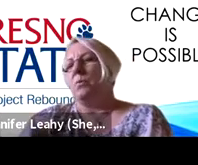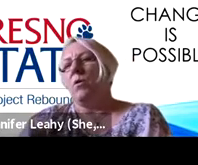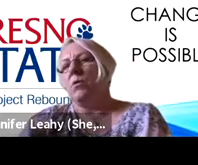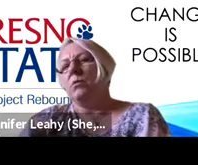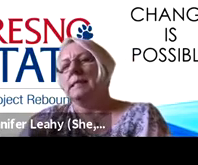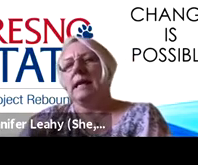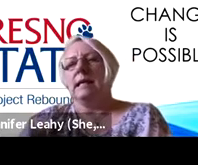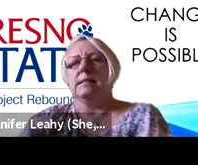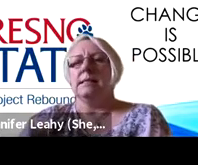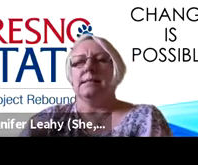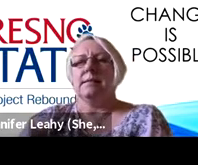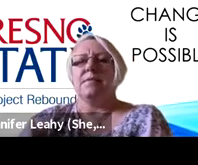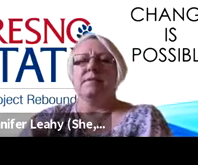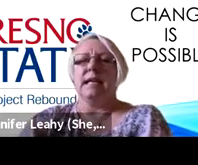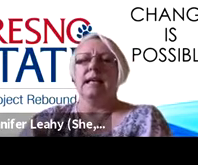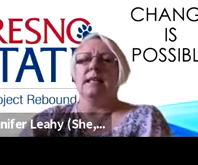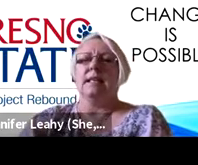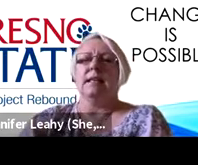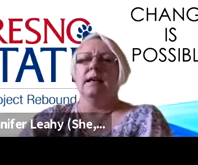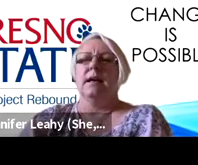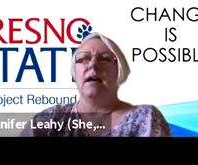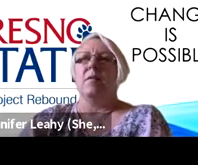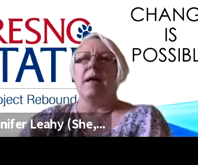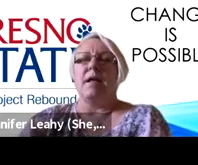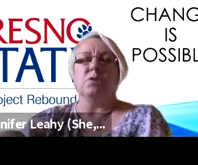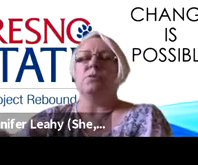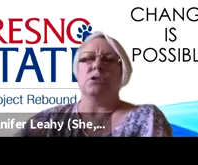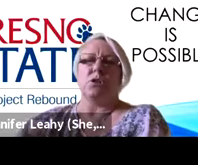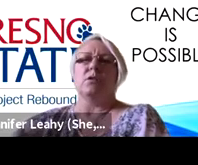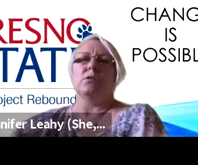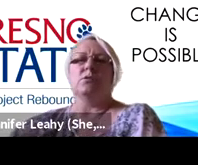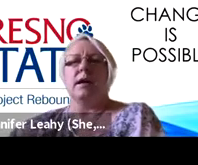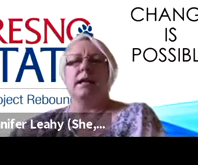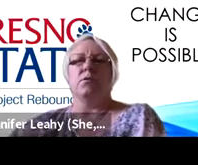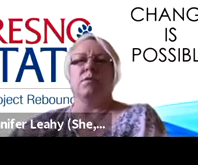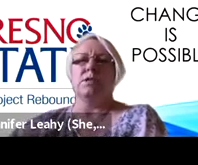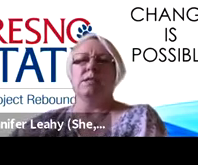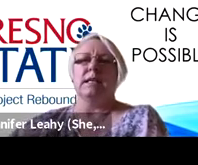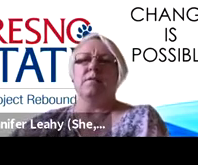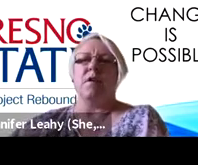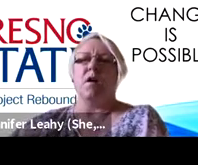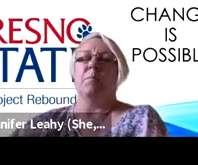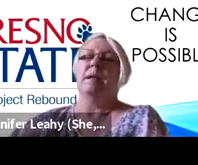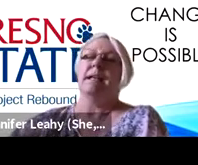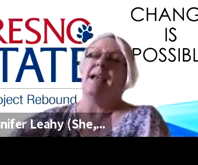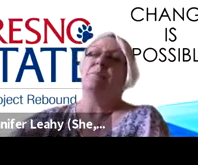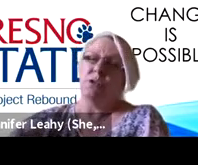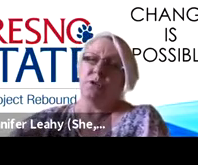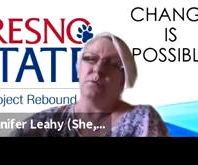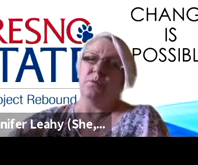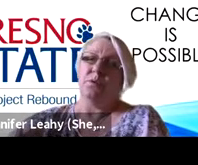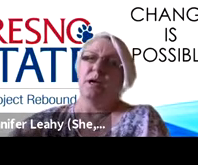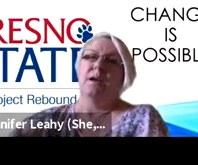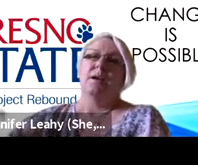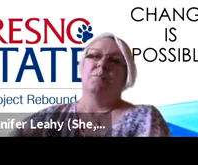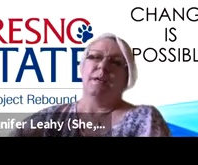to parole, say in December 15th, eligible to start at the university in the fall, but unable